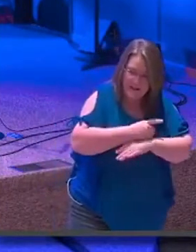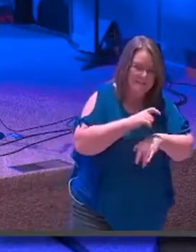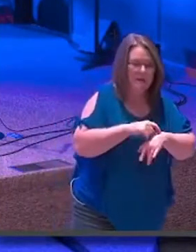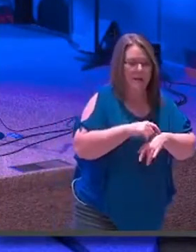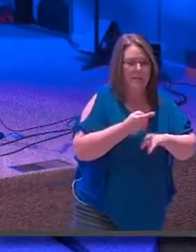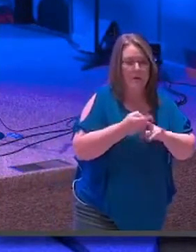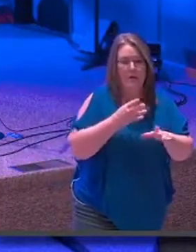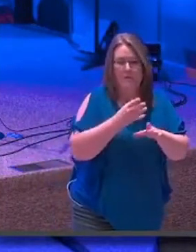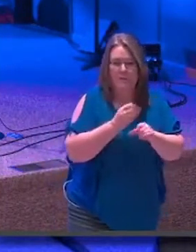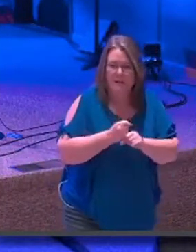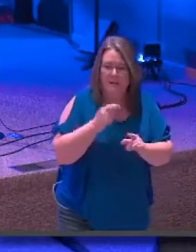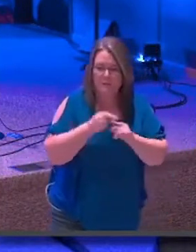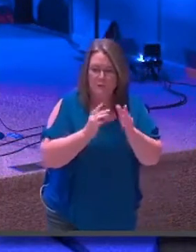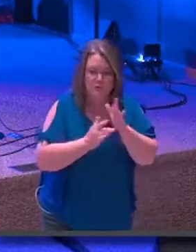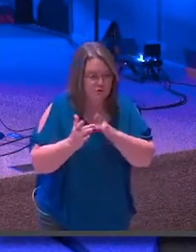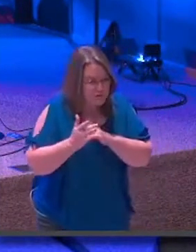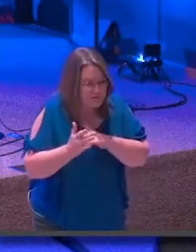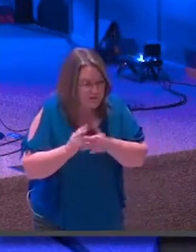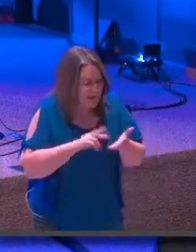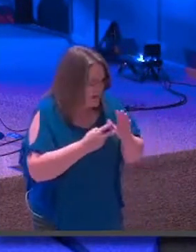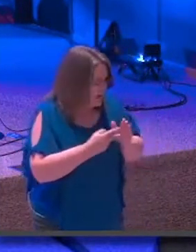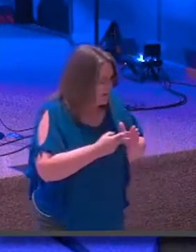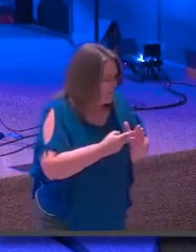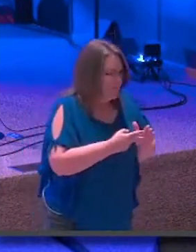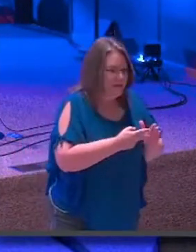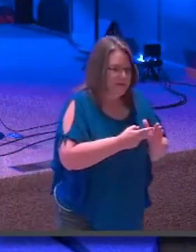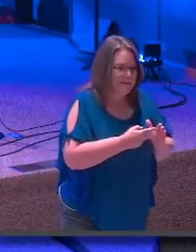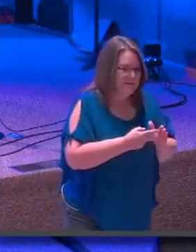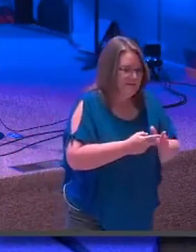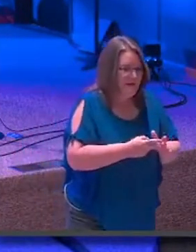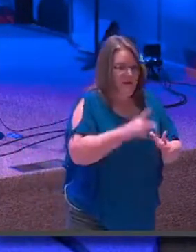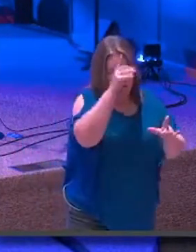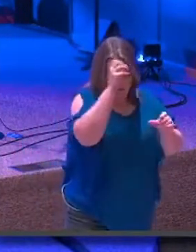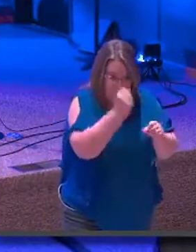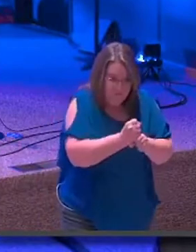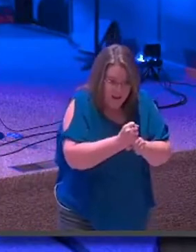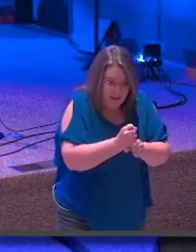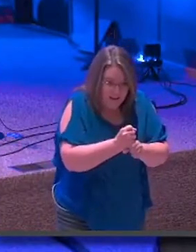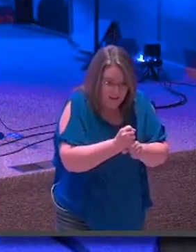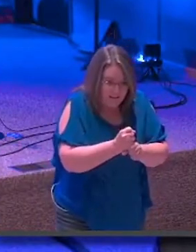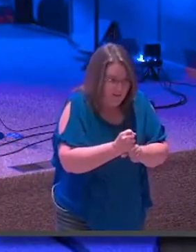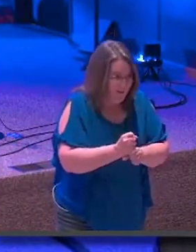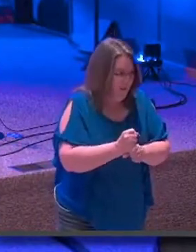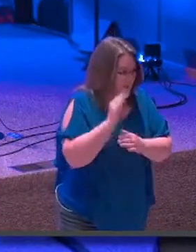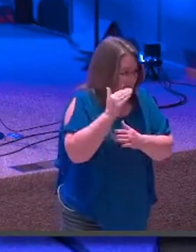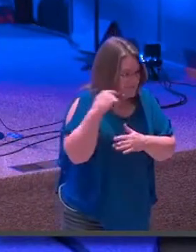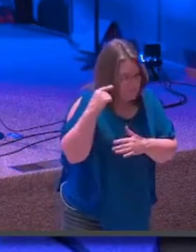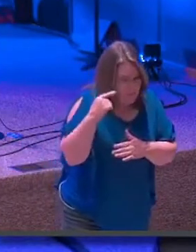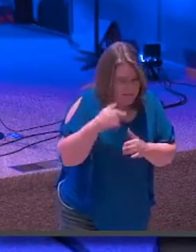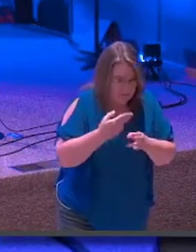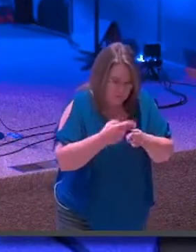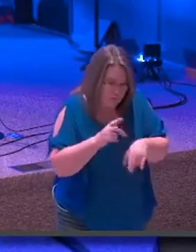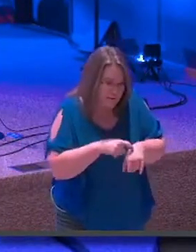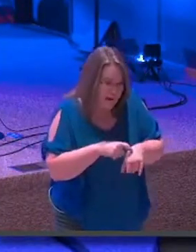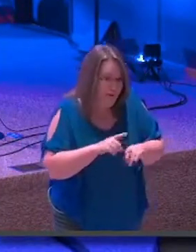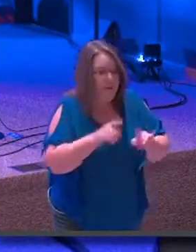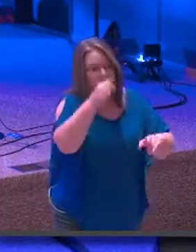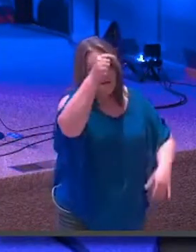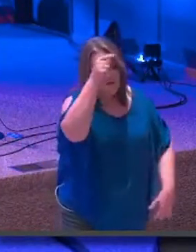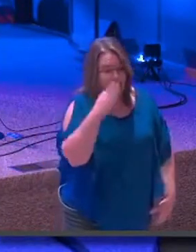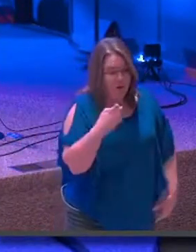to Jesus. It means taking leaps of faith that seem absurd in the short term, but God